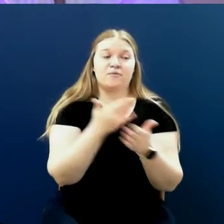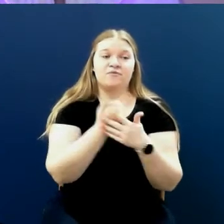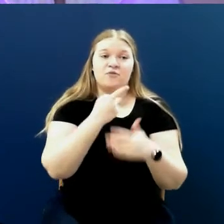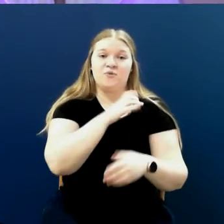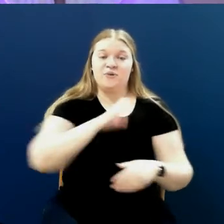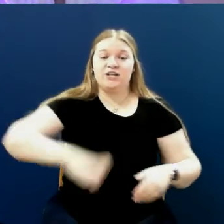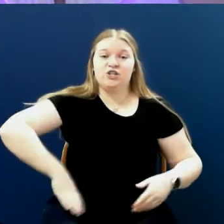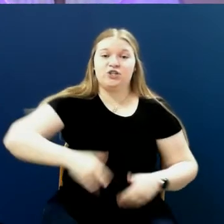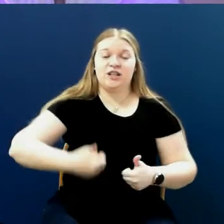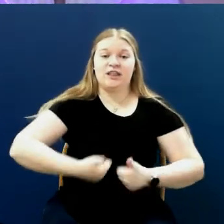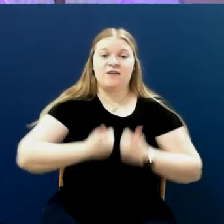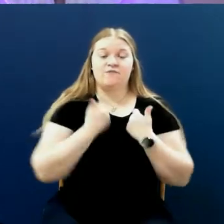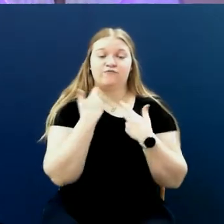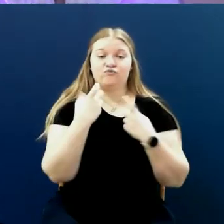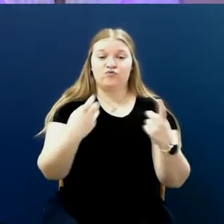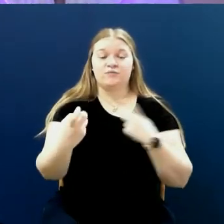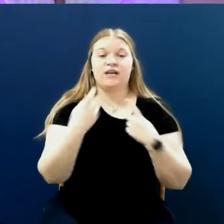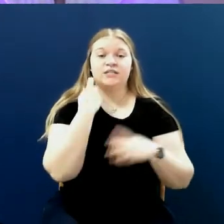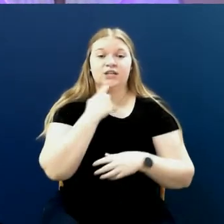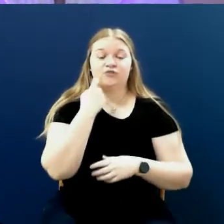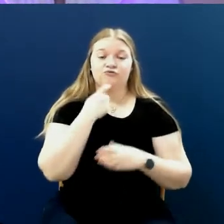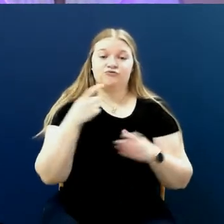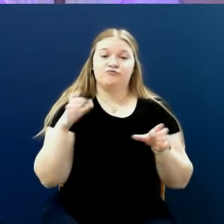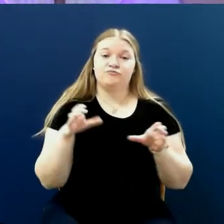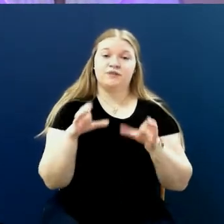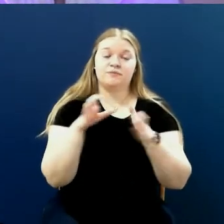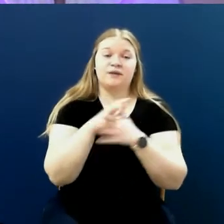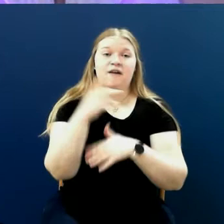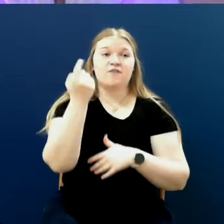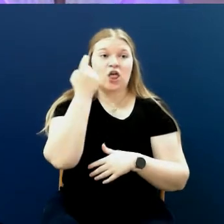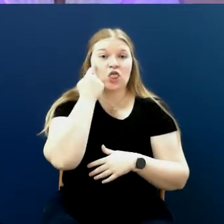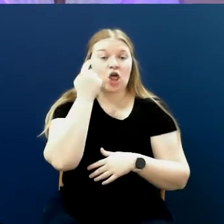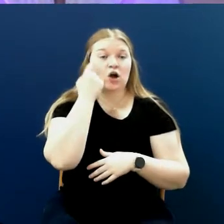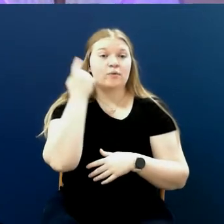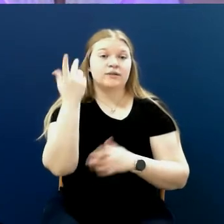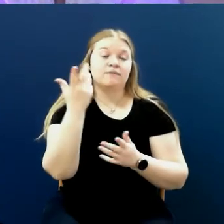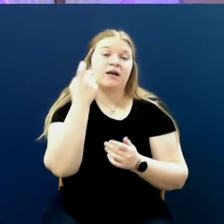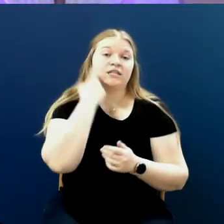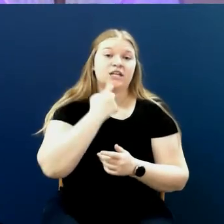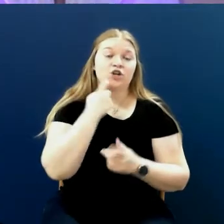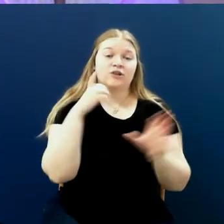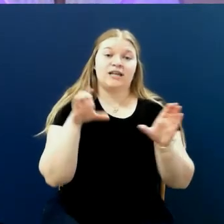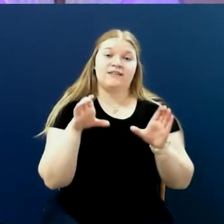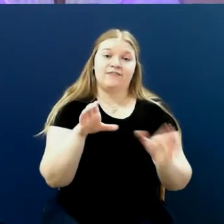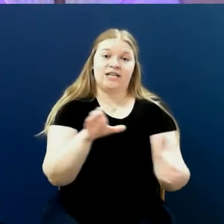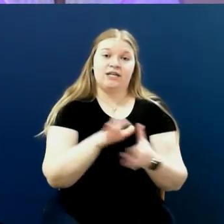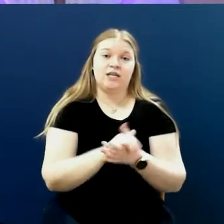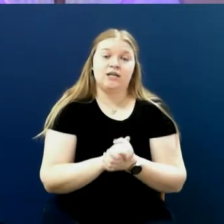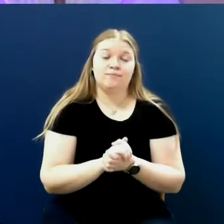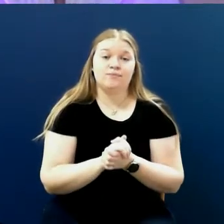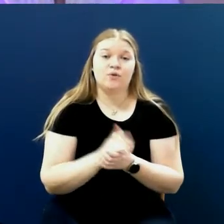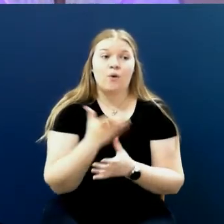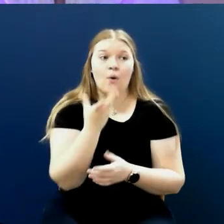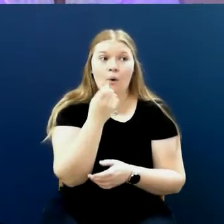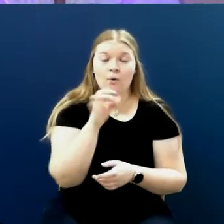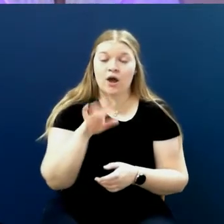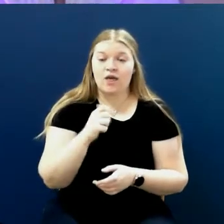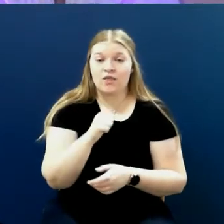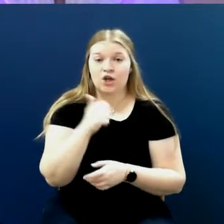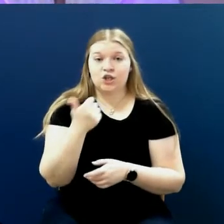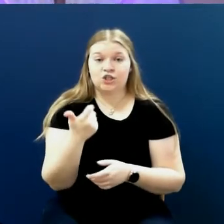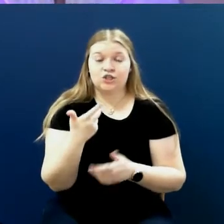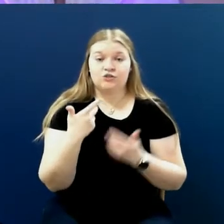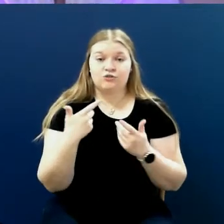passions. For some, you never acted on it, but every thought was about sexual activity. Or others,